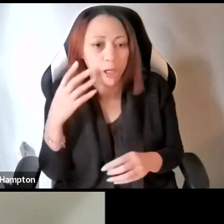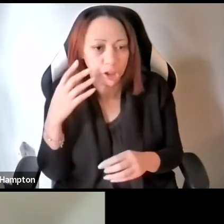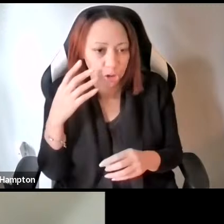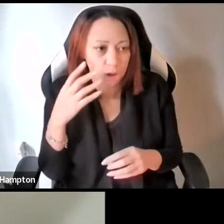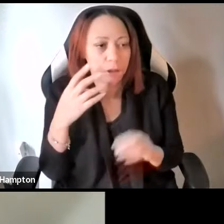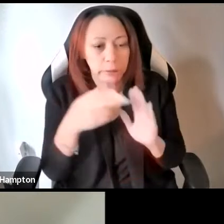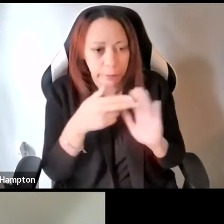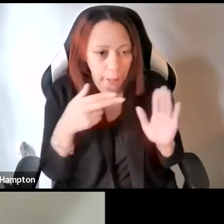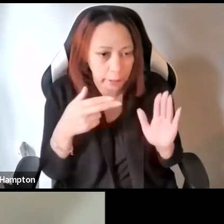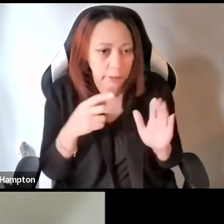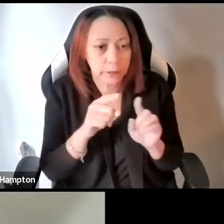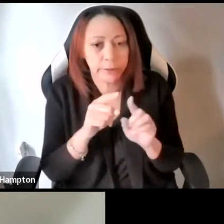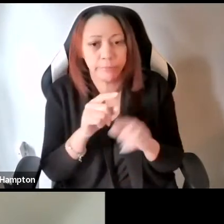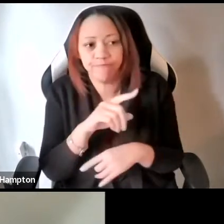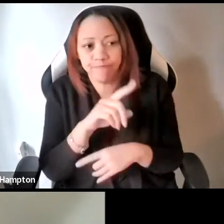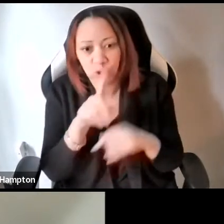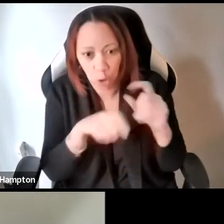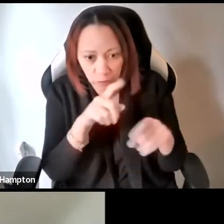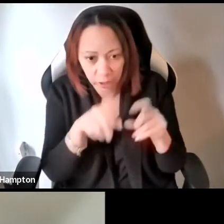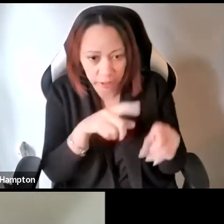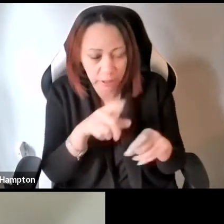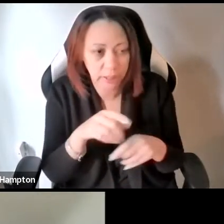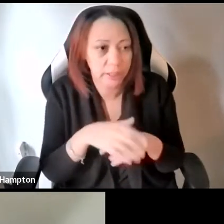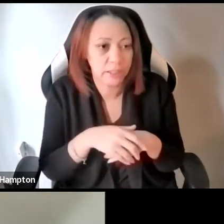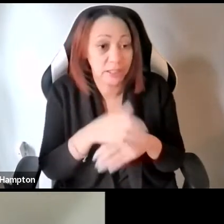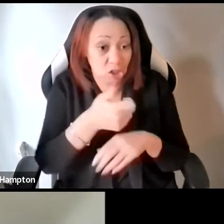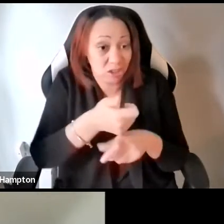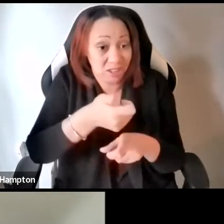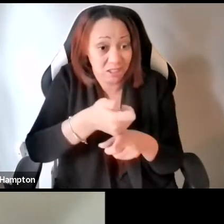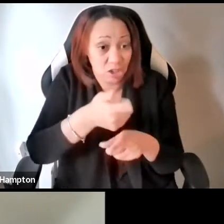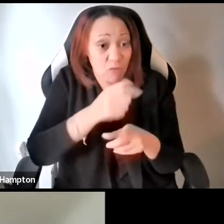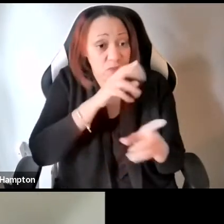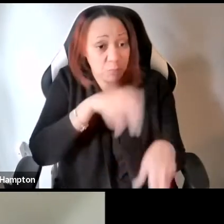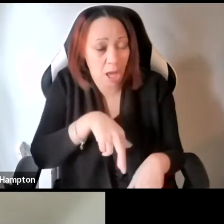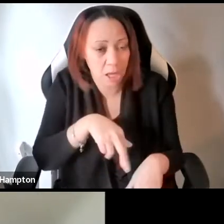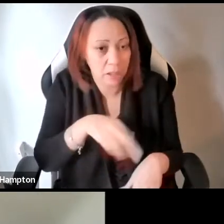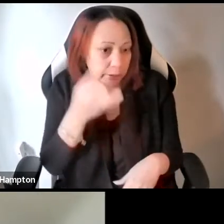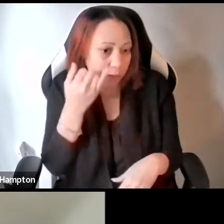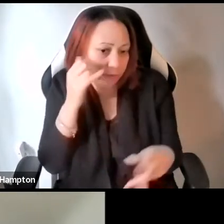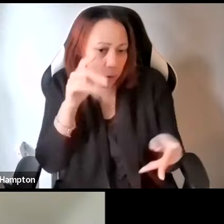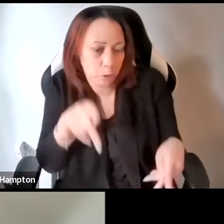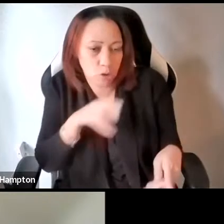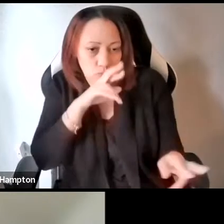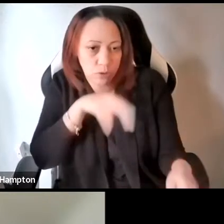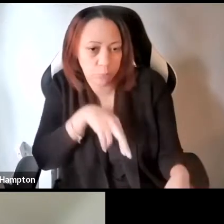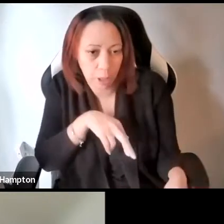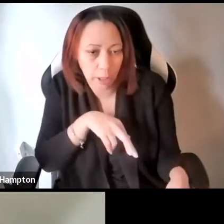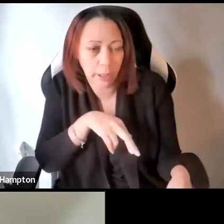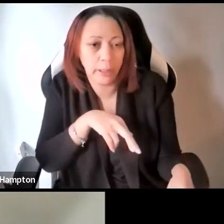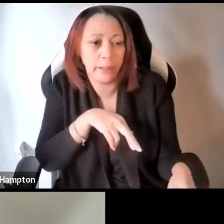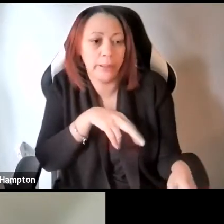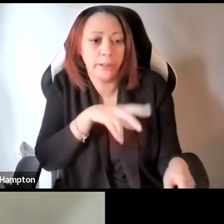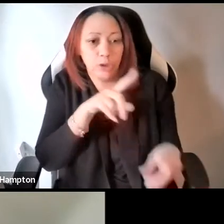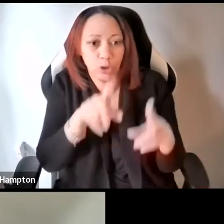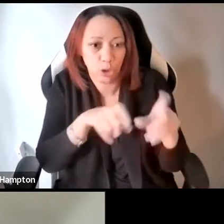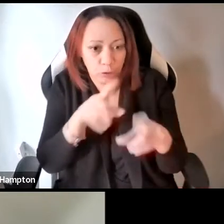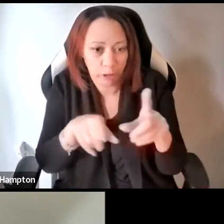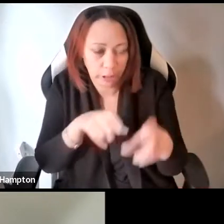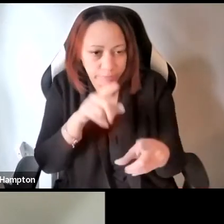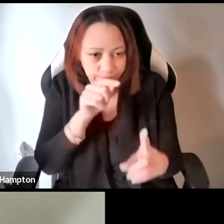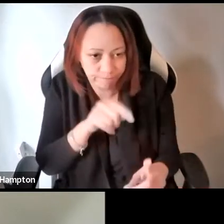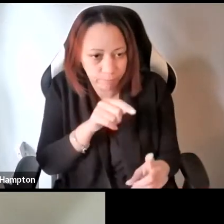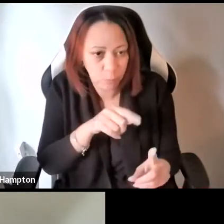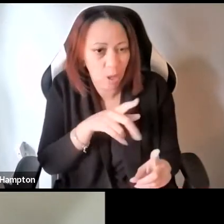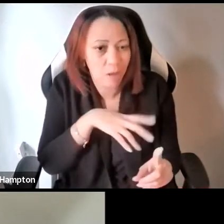are a survey that are self-responded. So if a person responds to the survey, they would